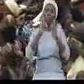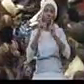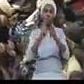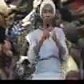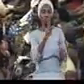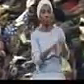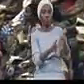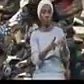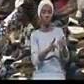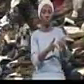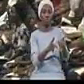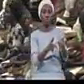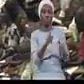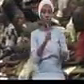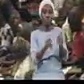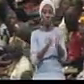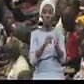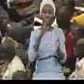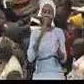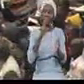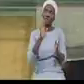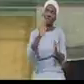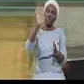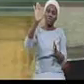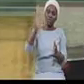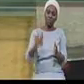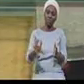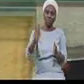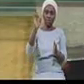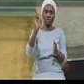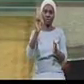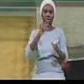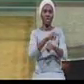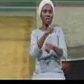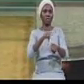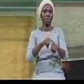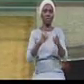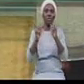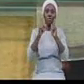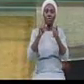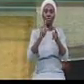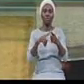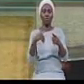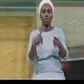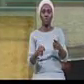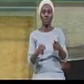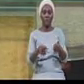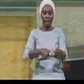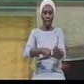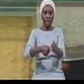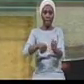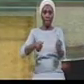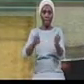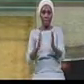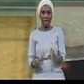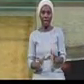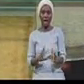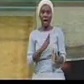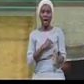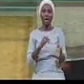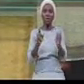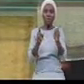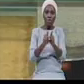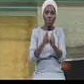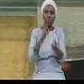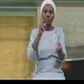own chosen nation. He's talking to the sinners. He's talking to the backsliders. He's talking to the believers. He's talking to the